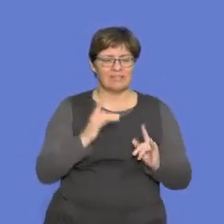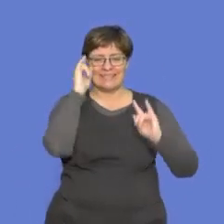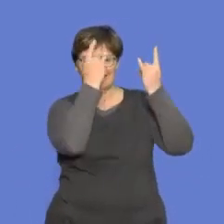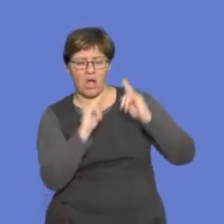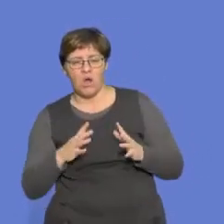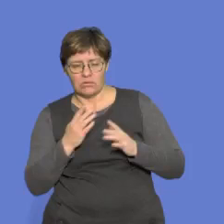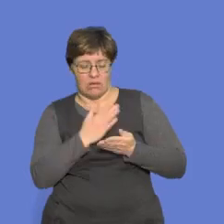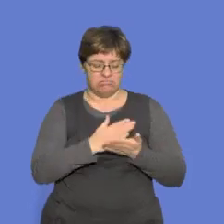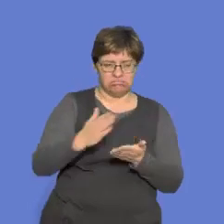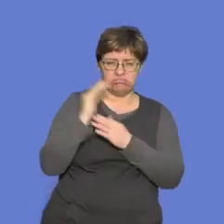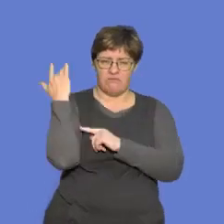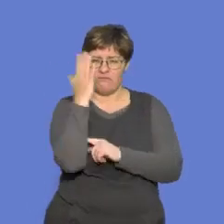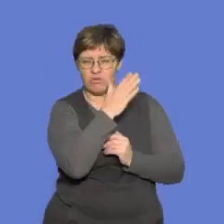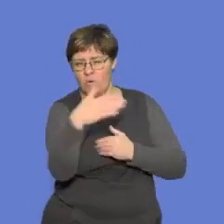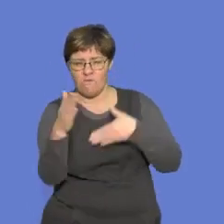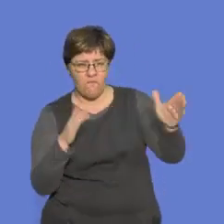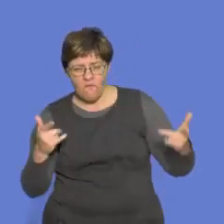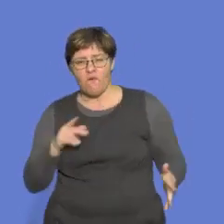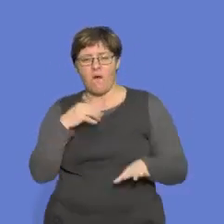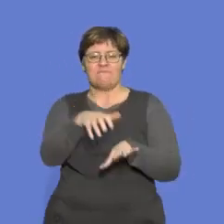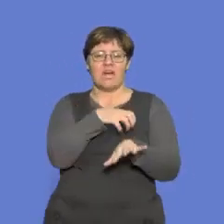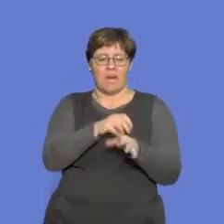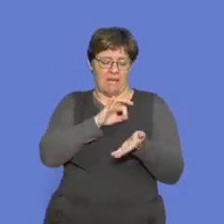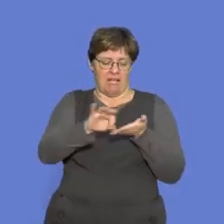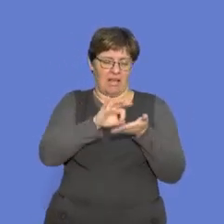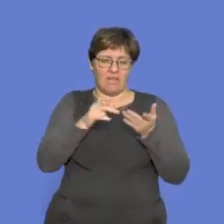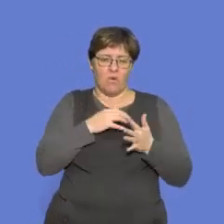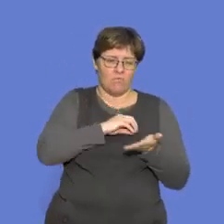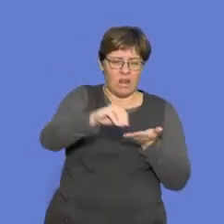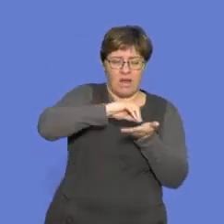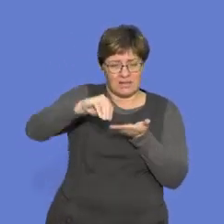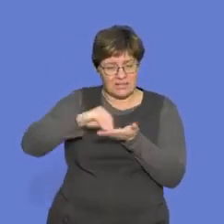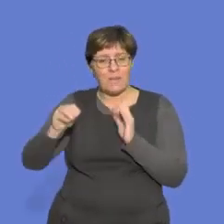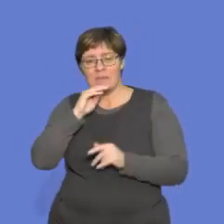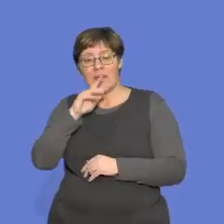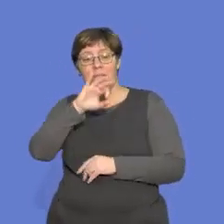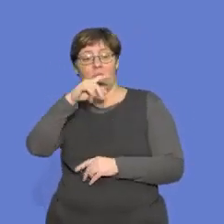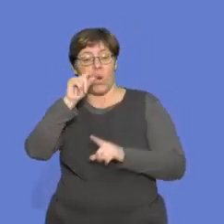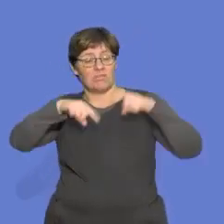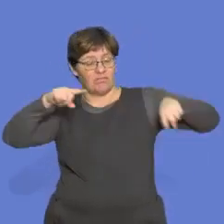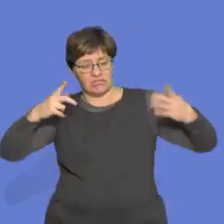lands for the use of farmers that cause a significant loss of biodiversity. The concept of